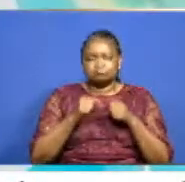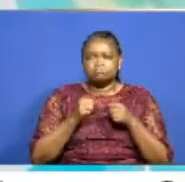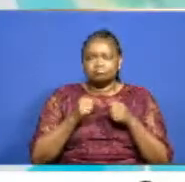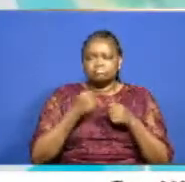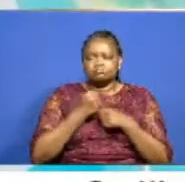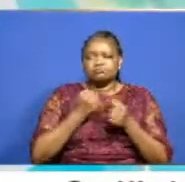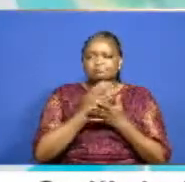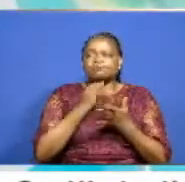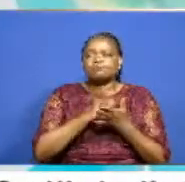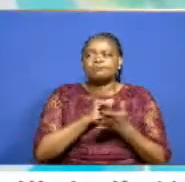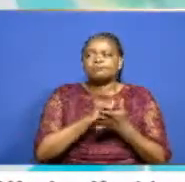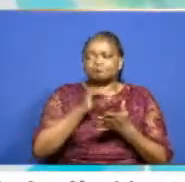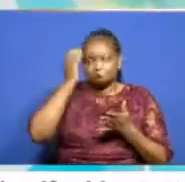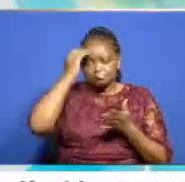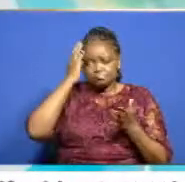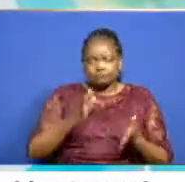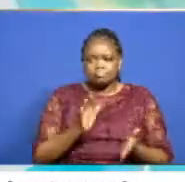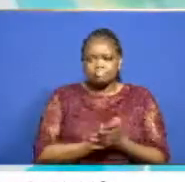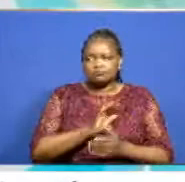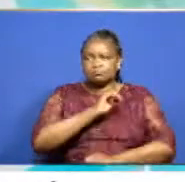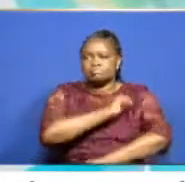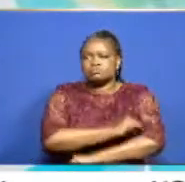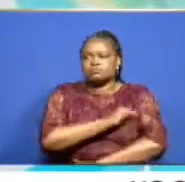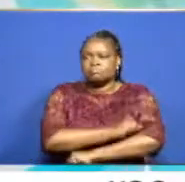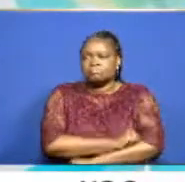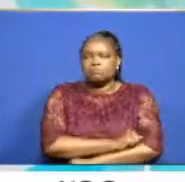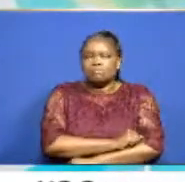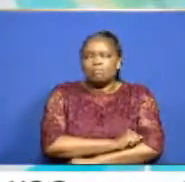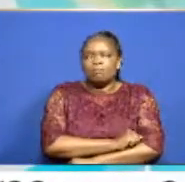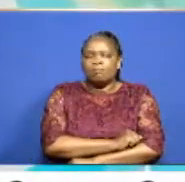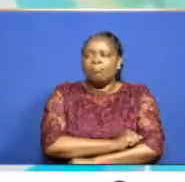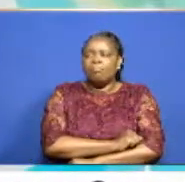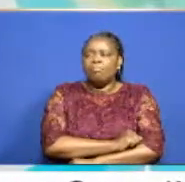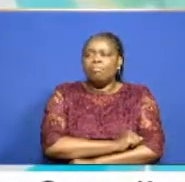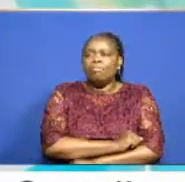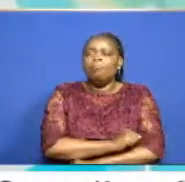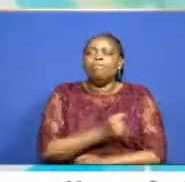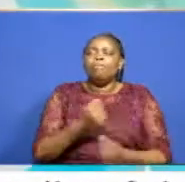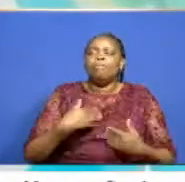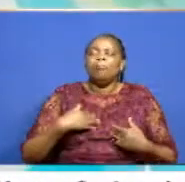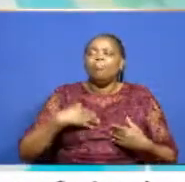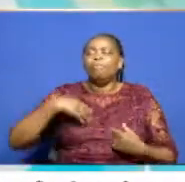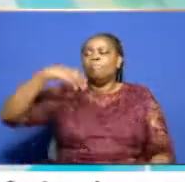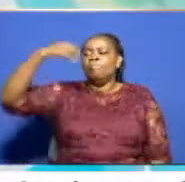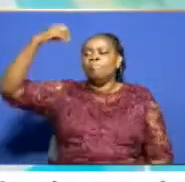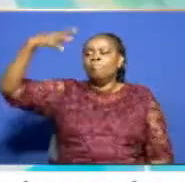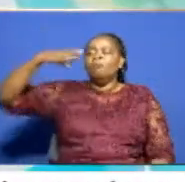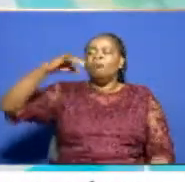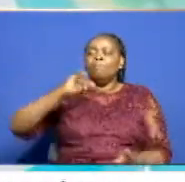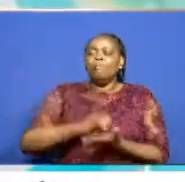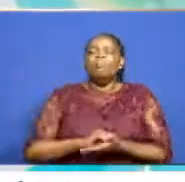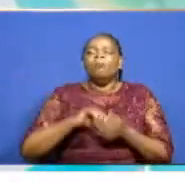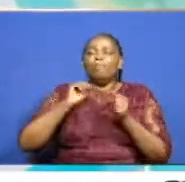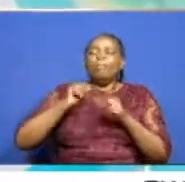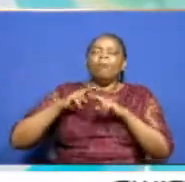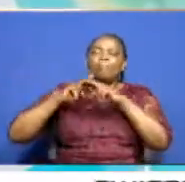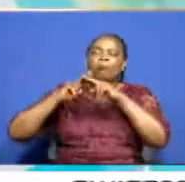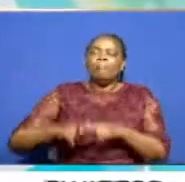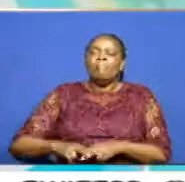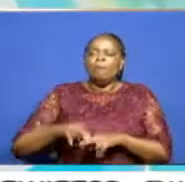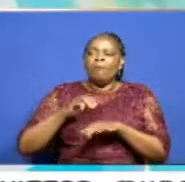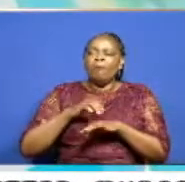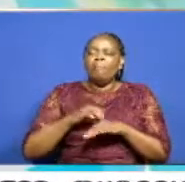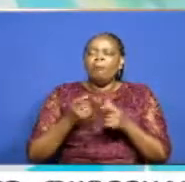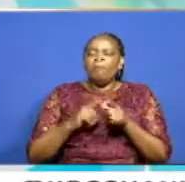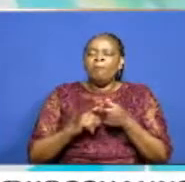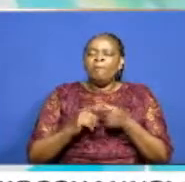make sure that learners and our schools have power that is reliable, like electricity and solar. So we are